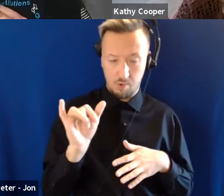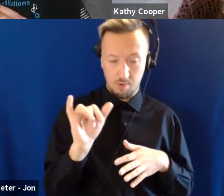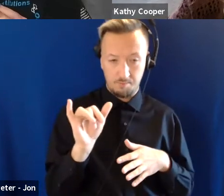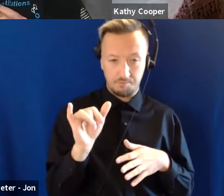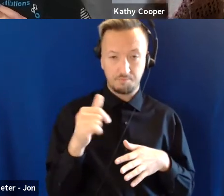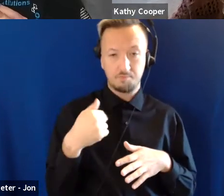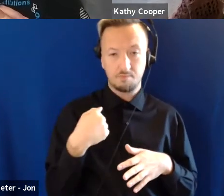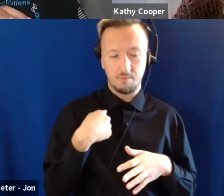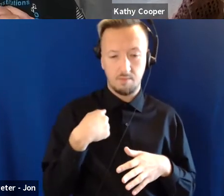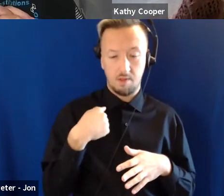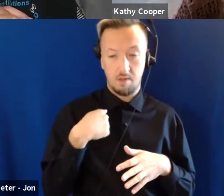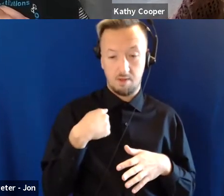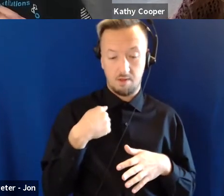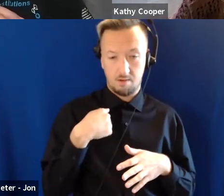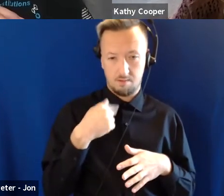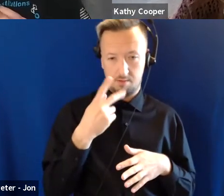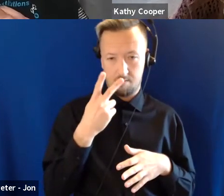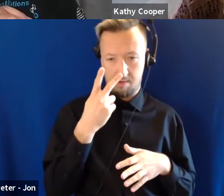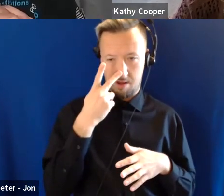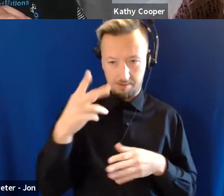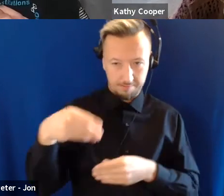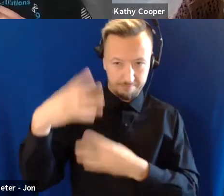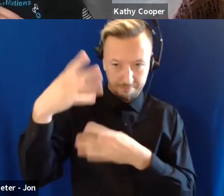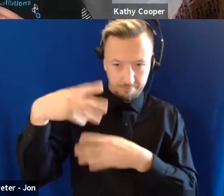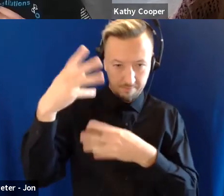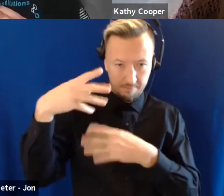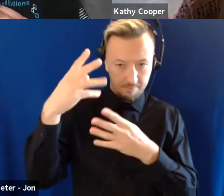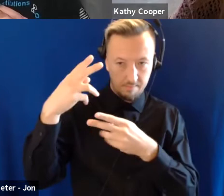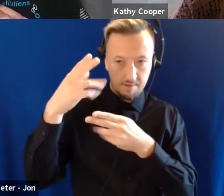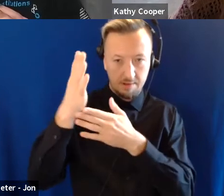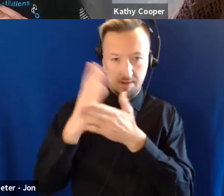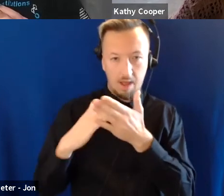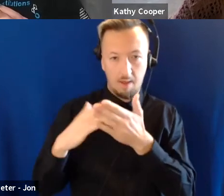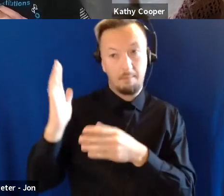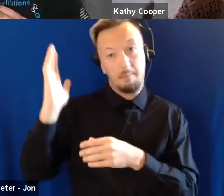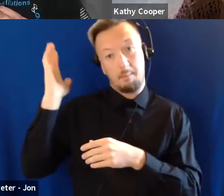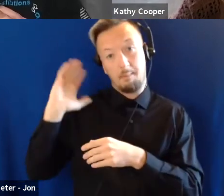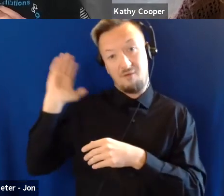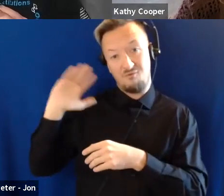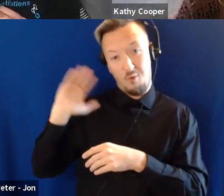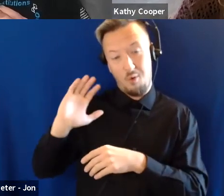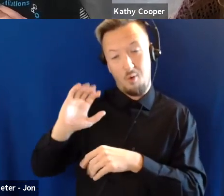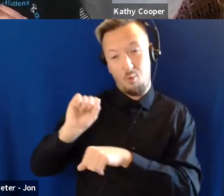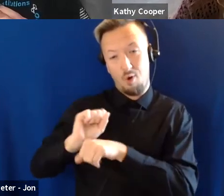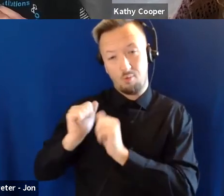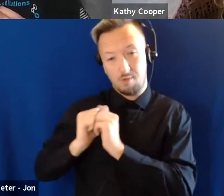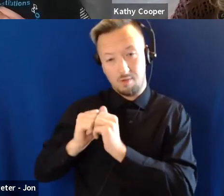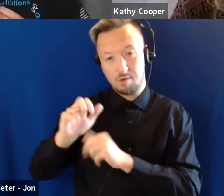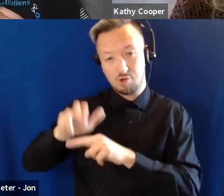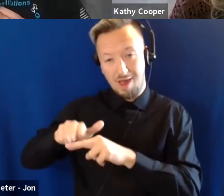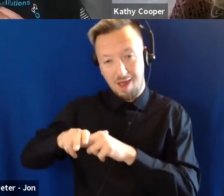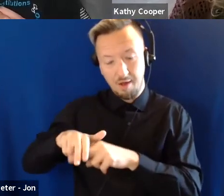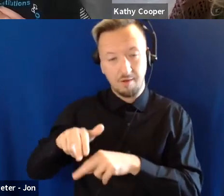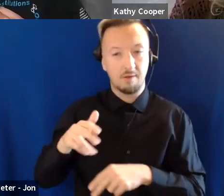sitting here watching them flow through, I'm seeing some of my past chairs, some of my